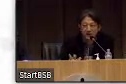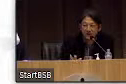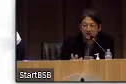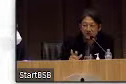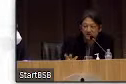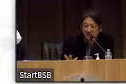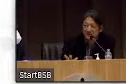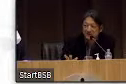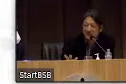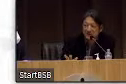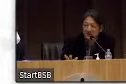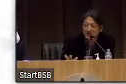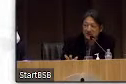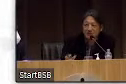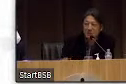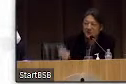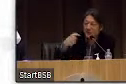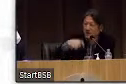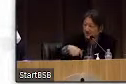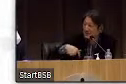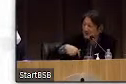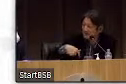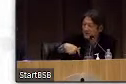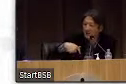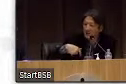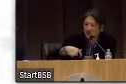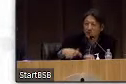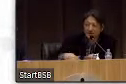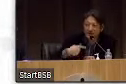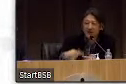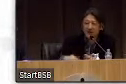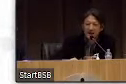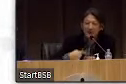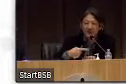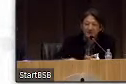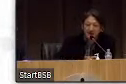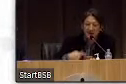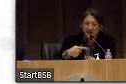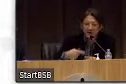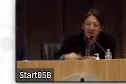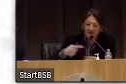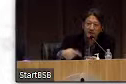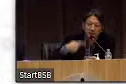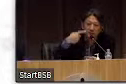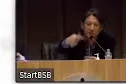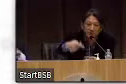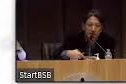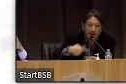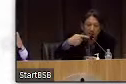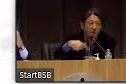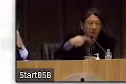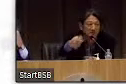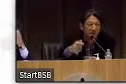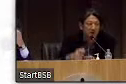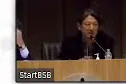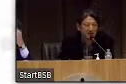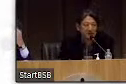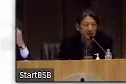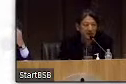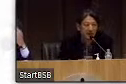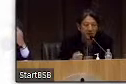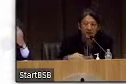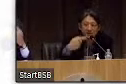communication area of CONAS. So everything that appears as news, we started to think about